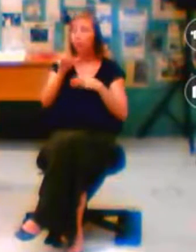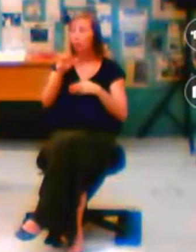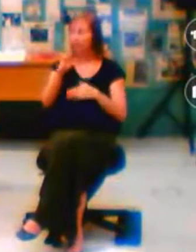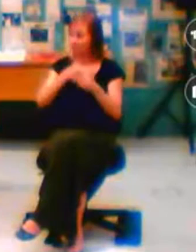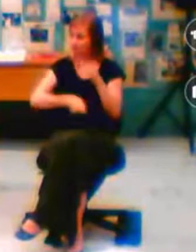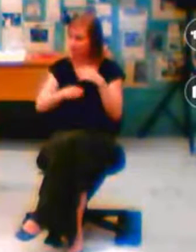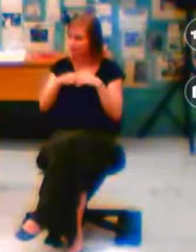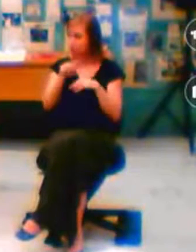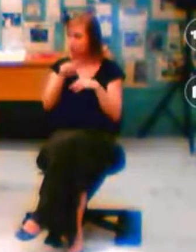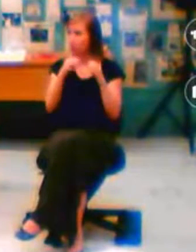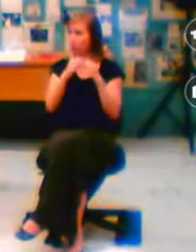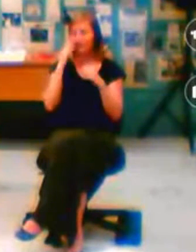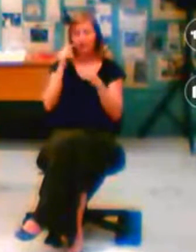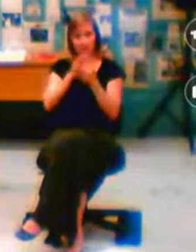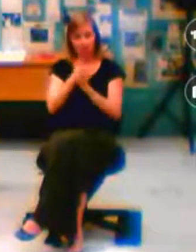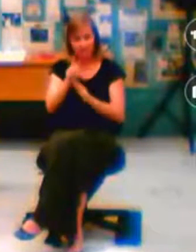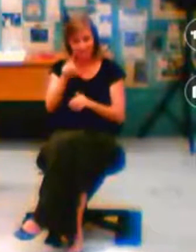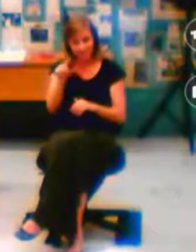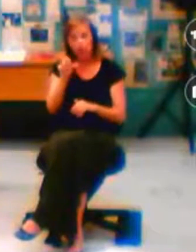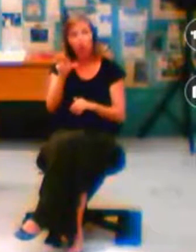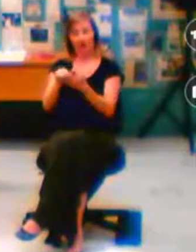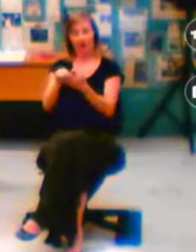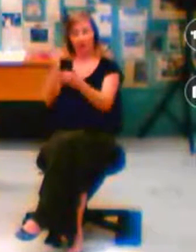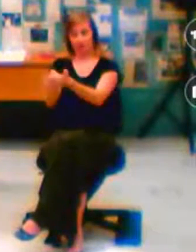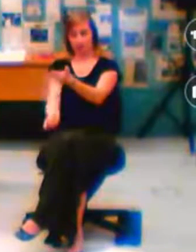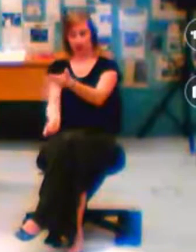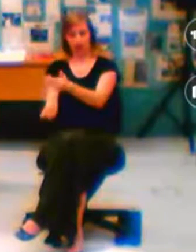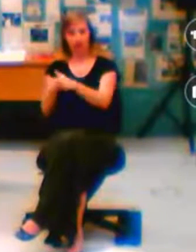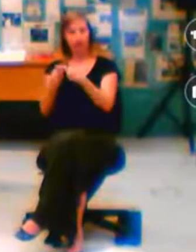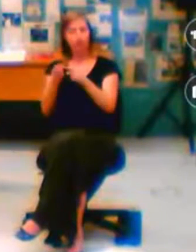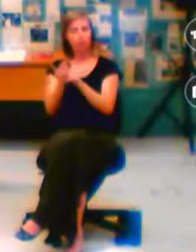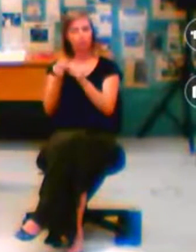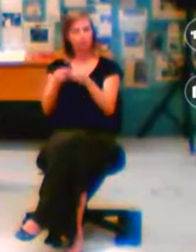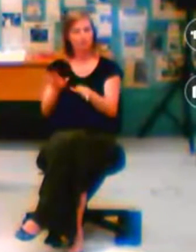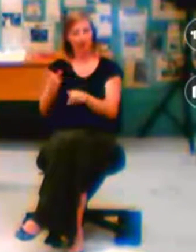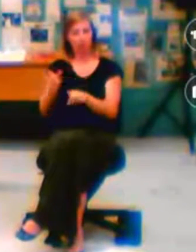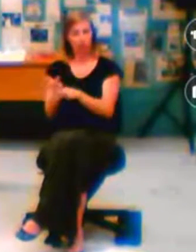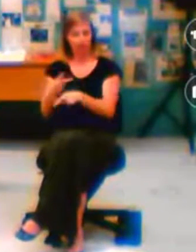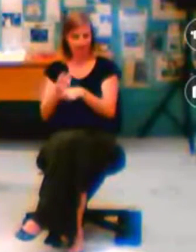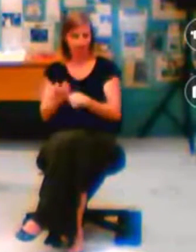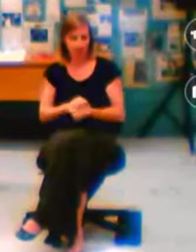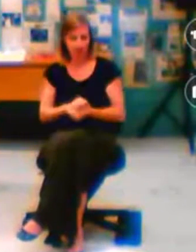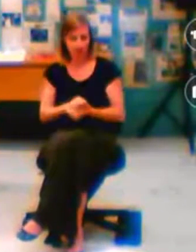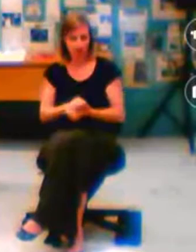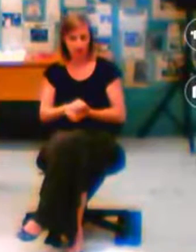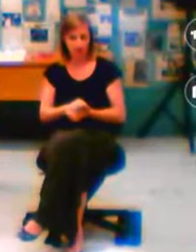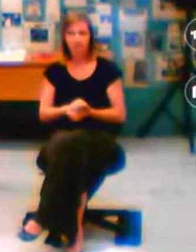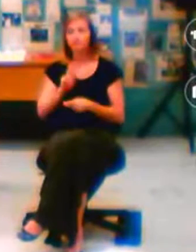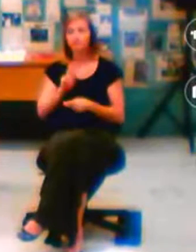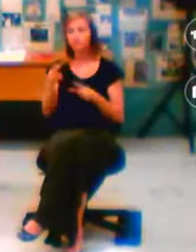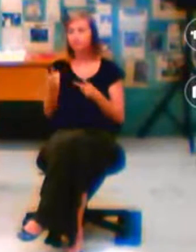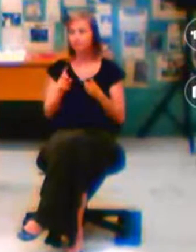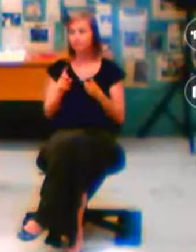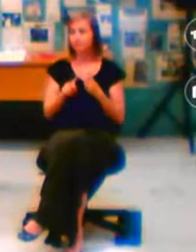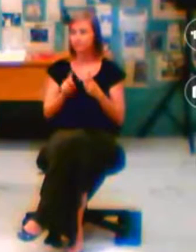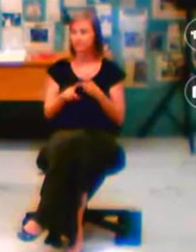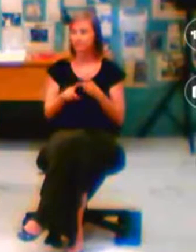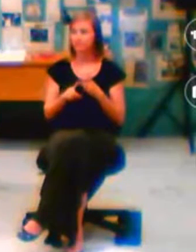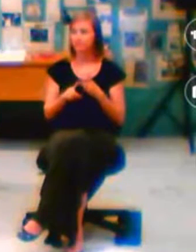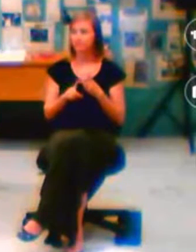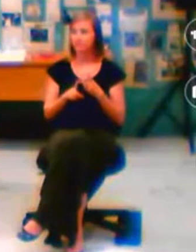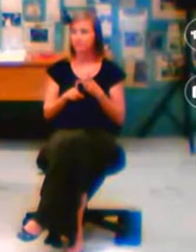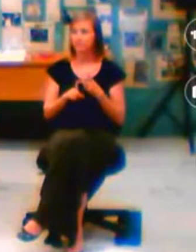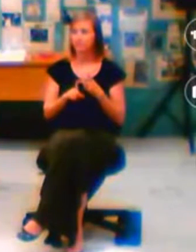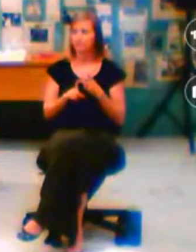health care. And the reason they do it is because if you don't give it to people early, you give it to them late and it costs you more, or they